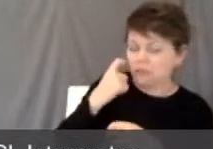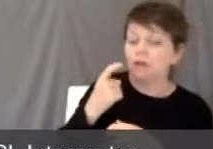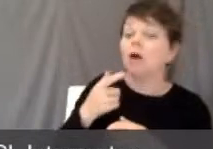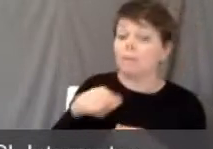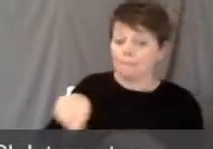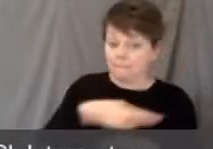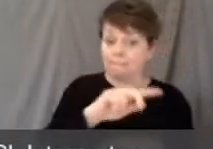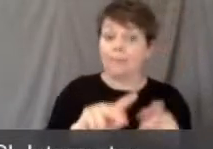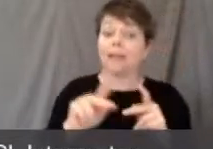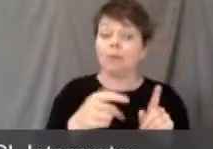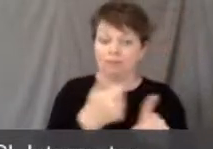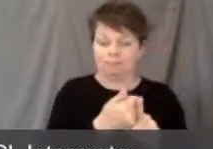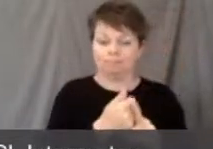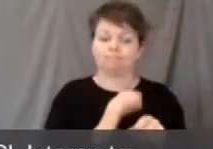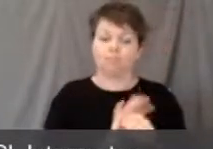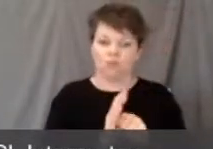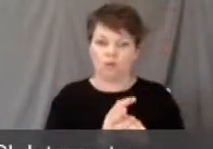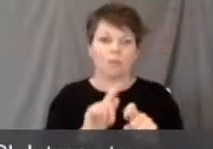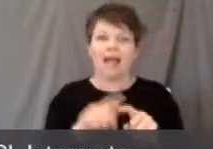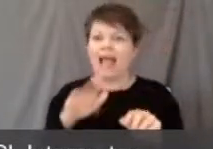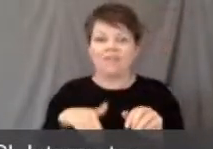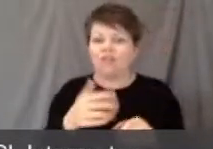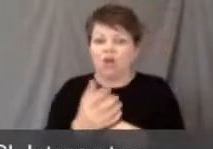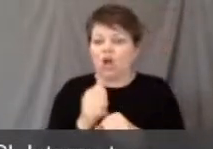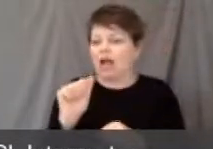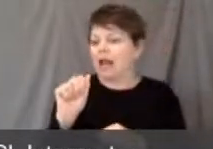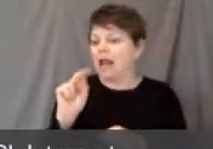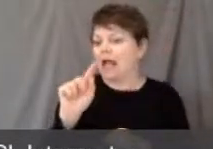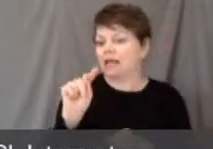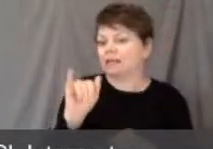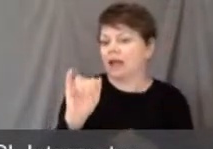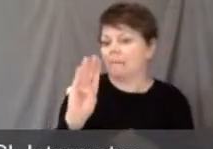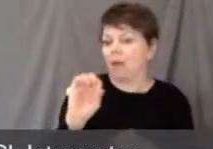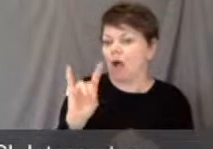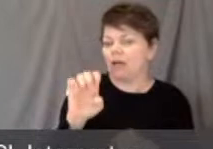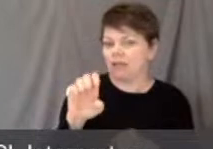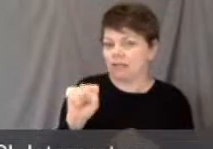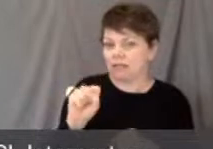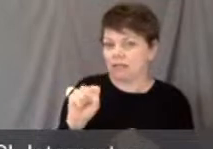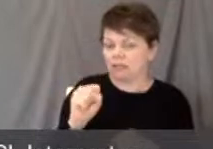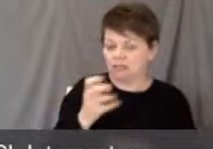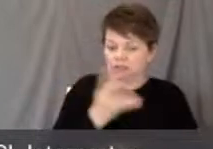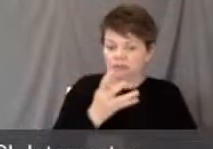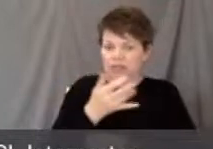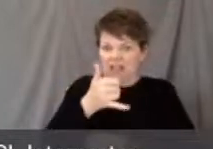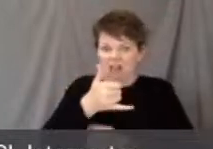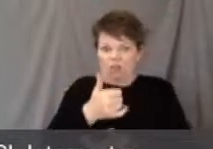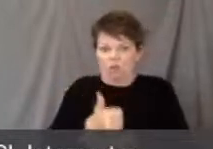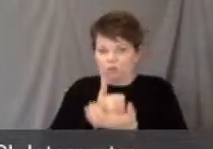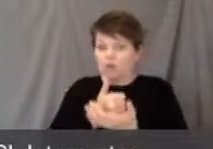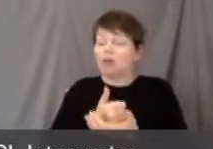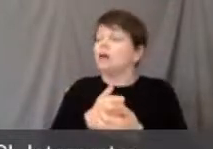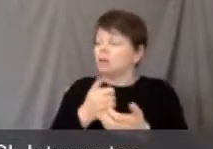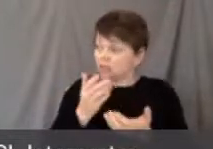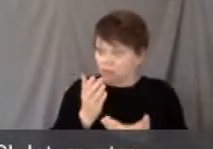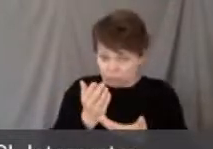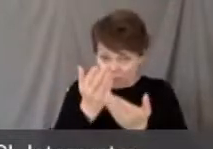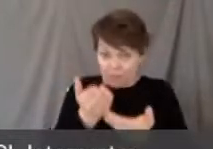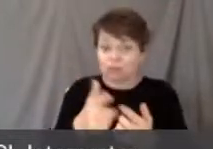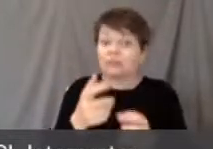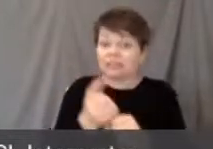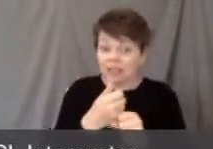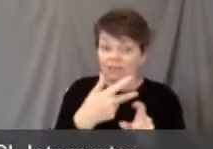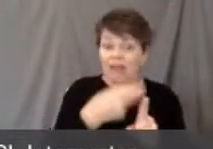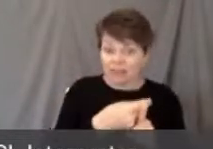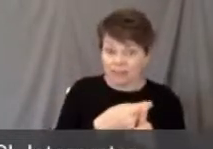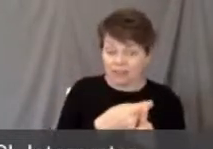COVID but had not received the monoclonal antibodies. So specifically kids in this case, are they still recommended to get the vaccine? And what is that time period